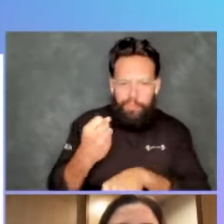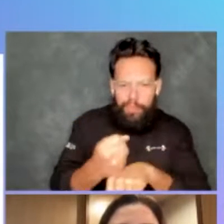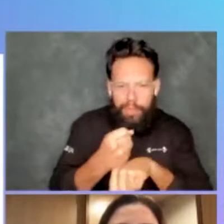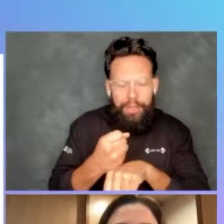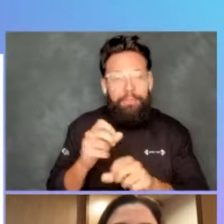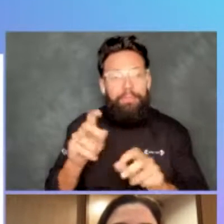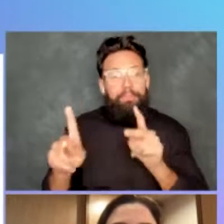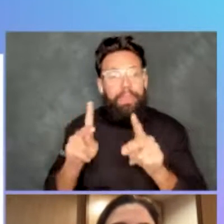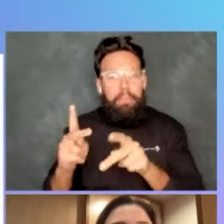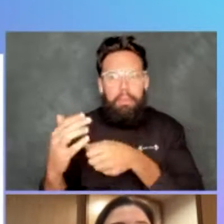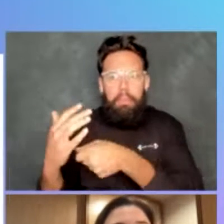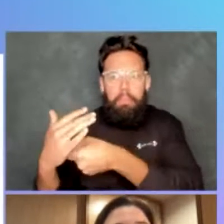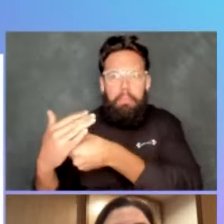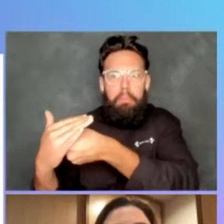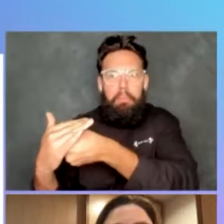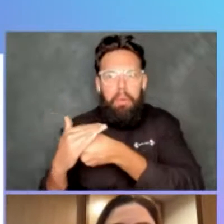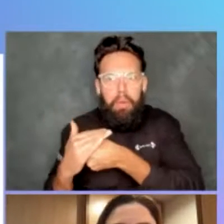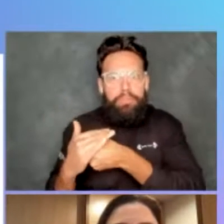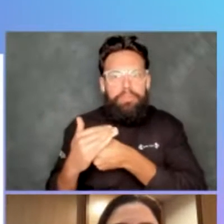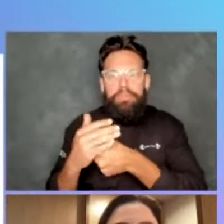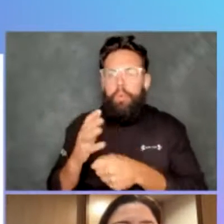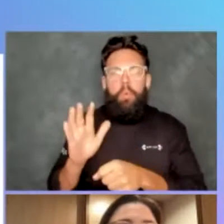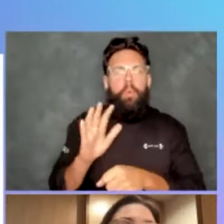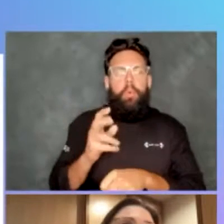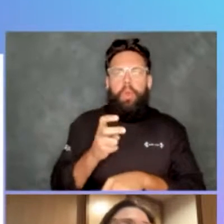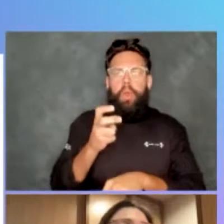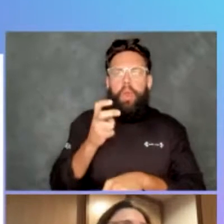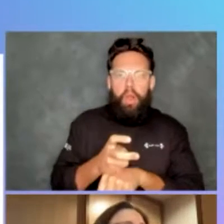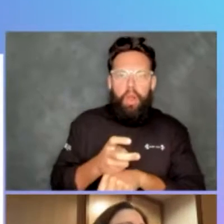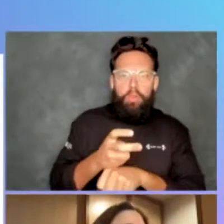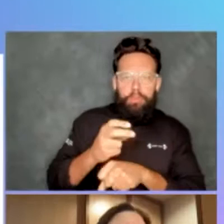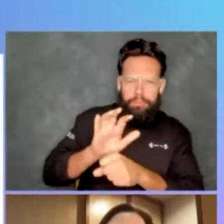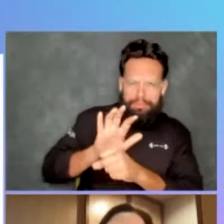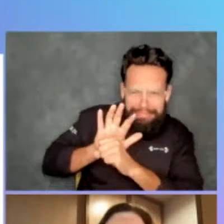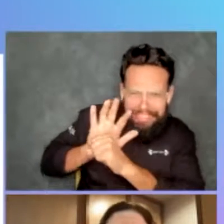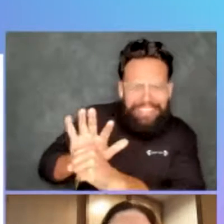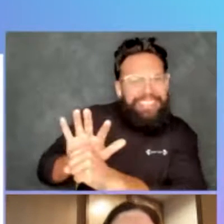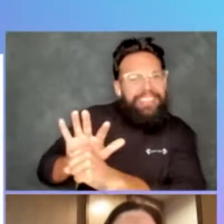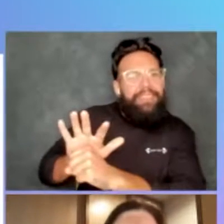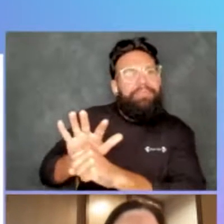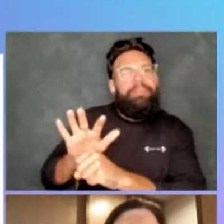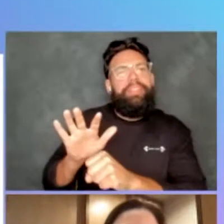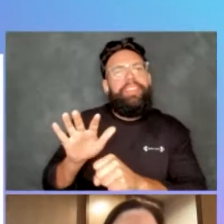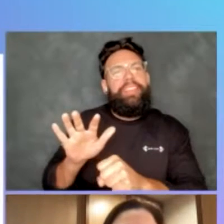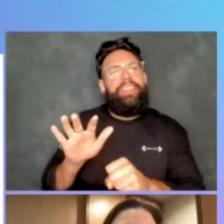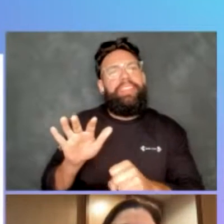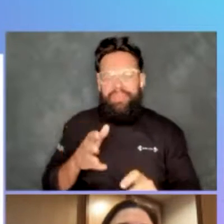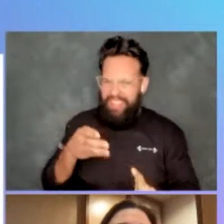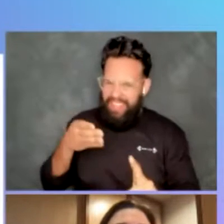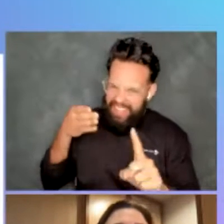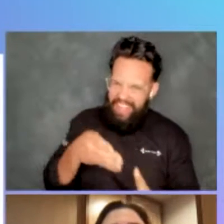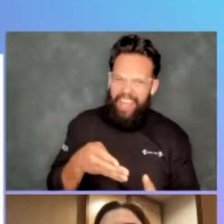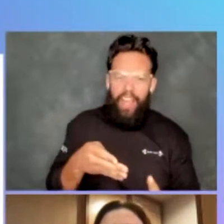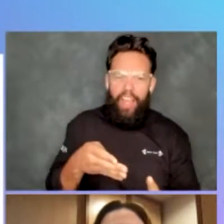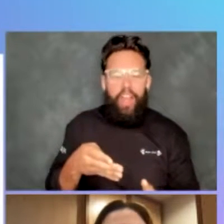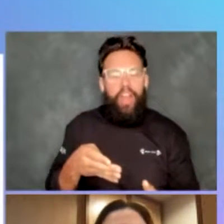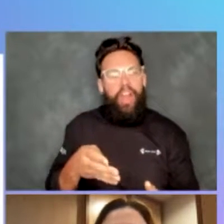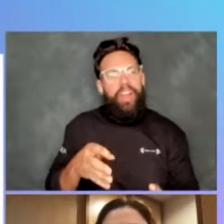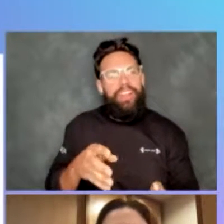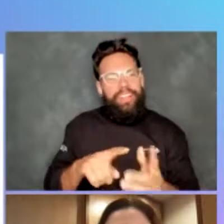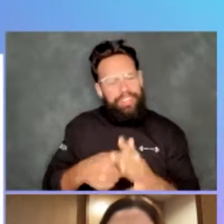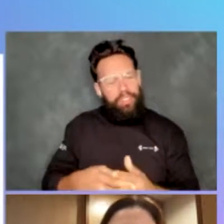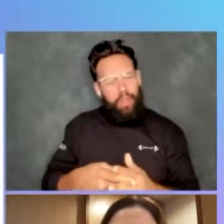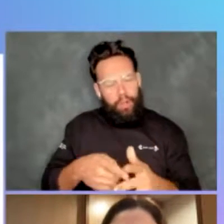with digital accessibility before you can start. And then you can start creating these really big change management strategies, and you feel